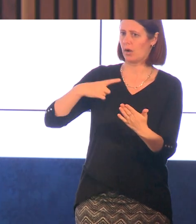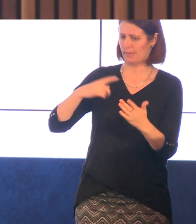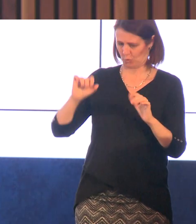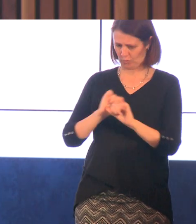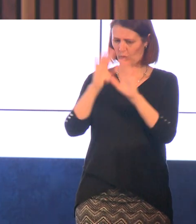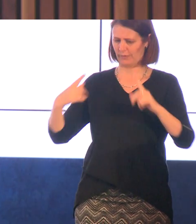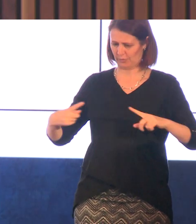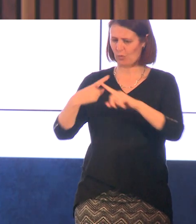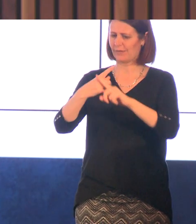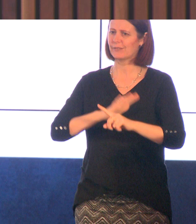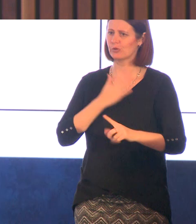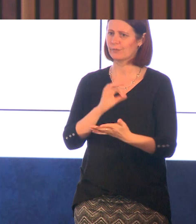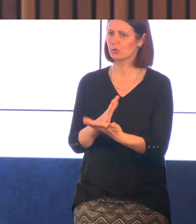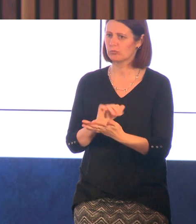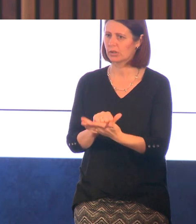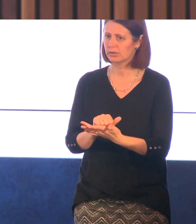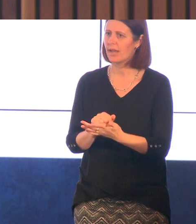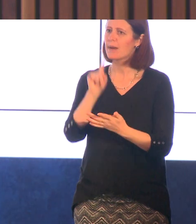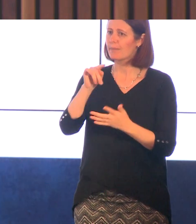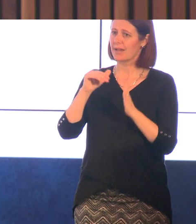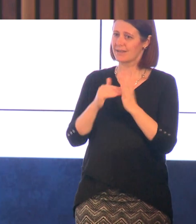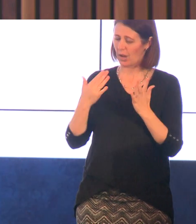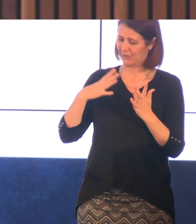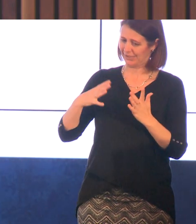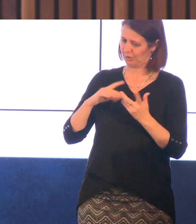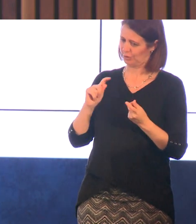obvious conflict of interest. I think we now need to